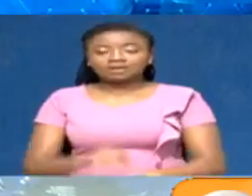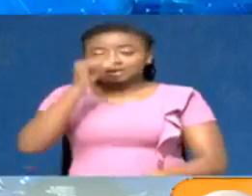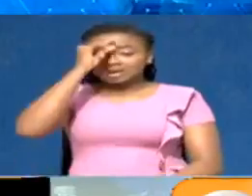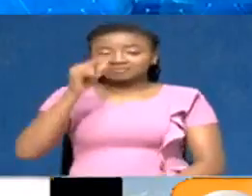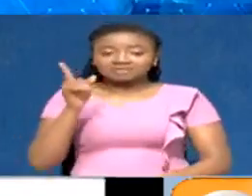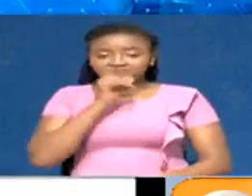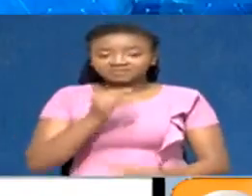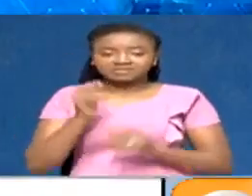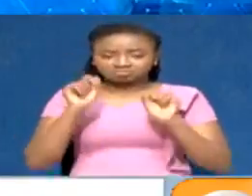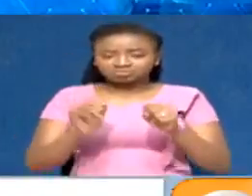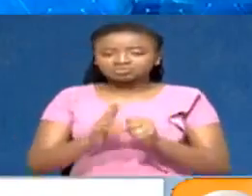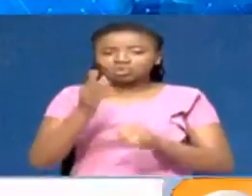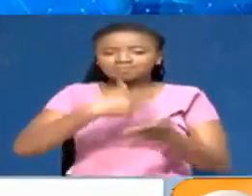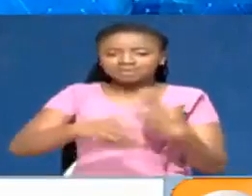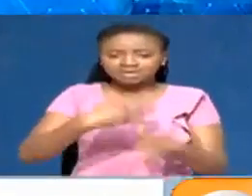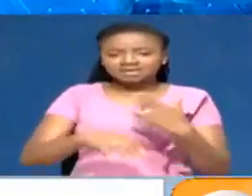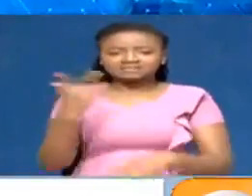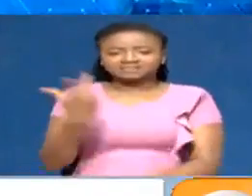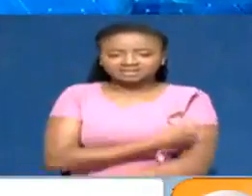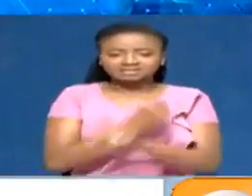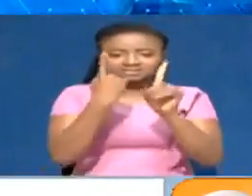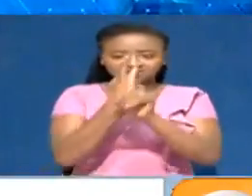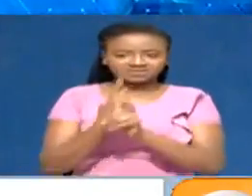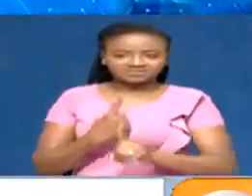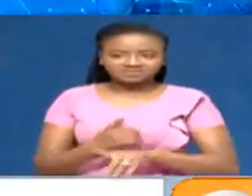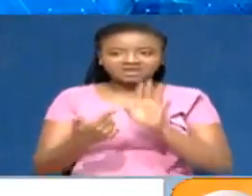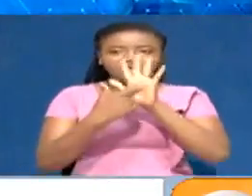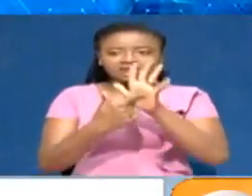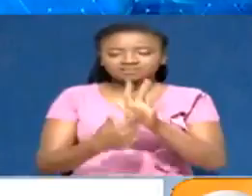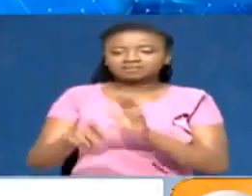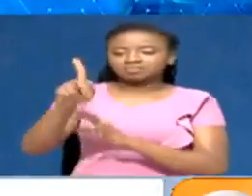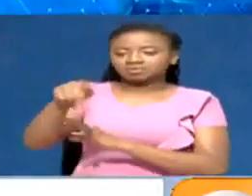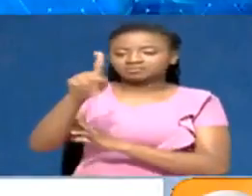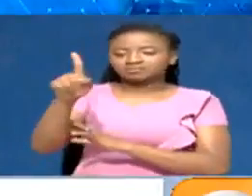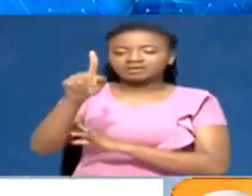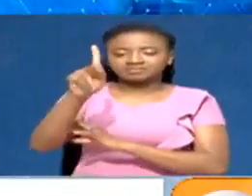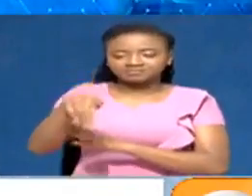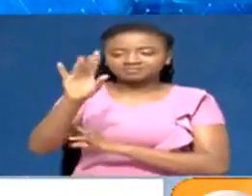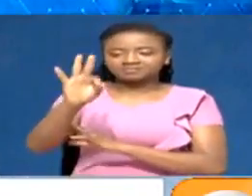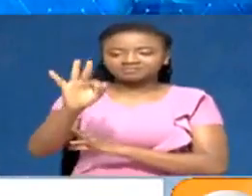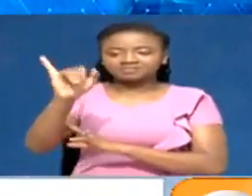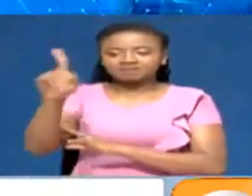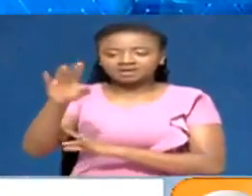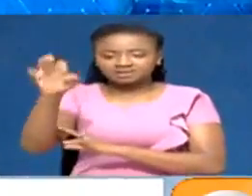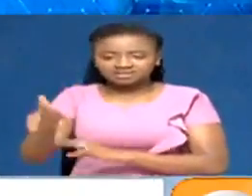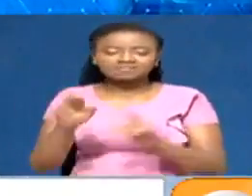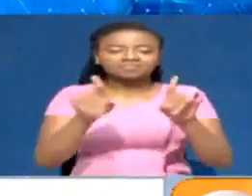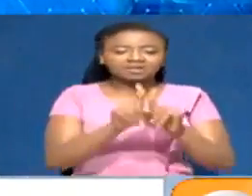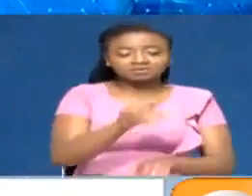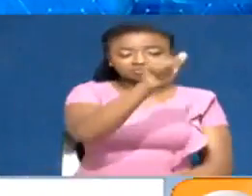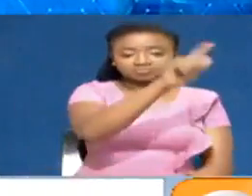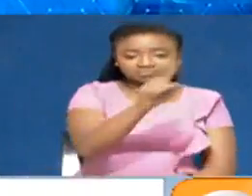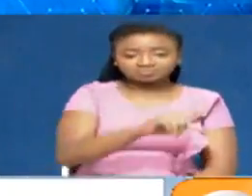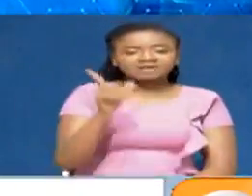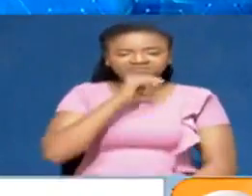The government is now considering starting mixing different COVID-19 vaccines after two studies suggested that persons who received an